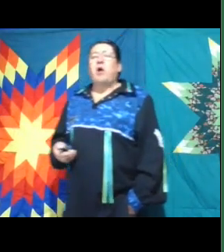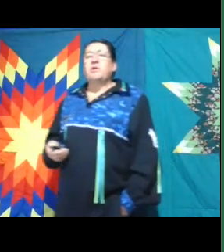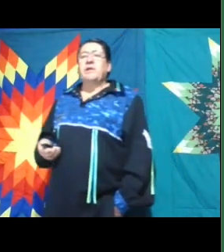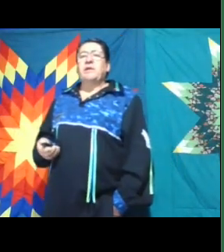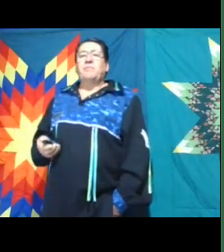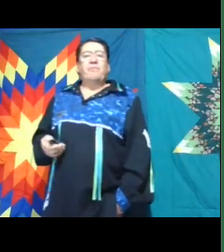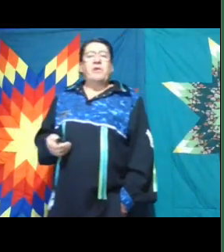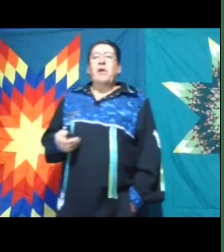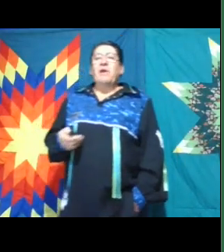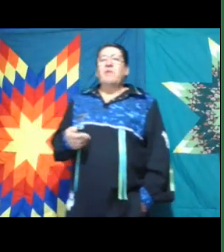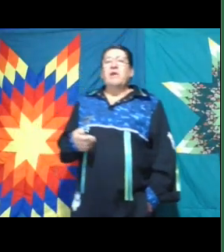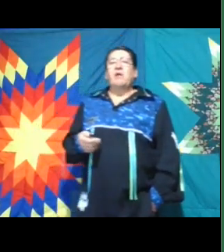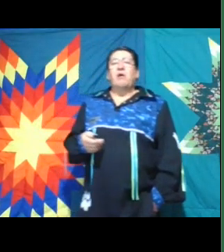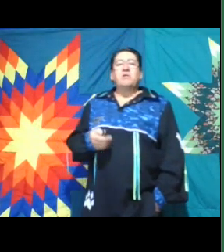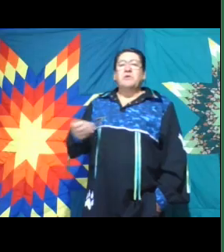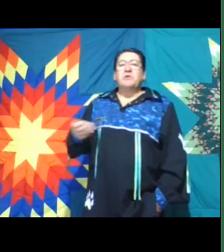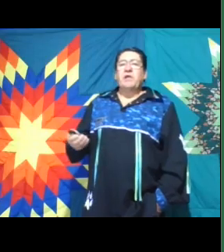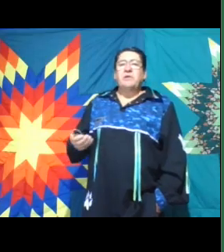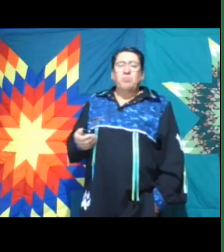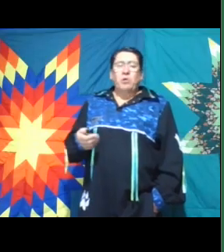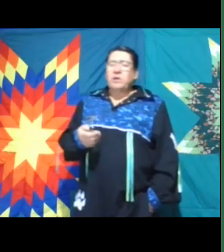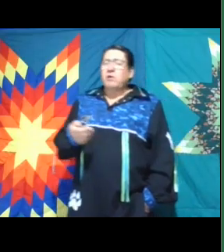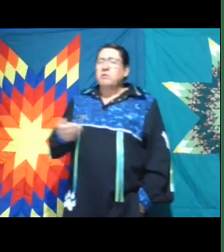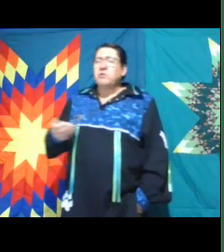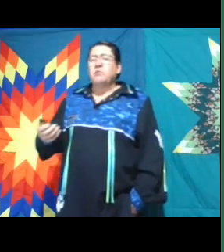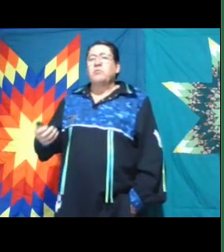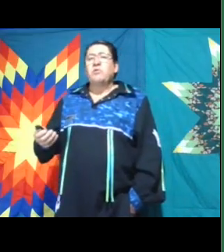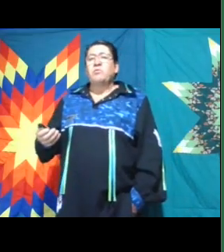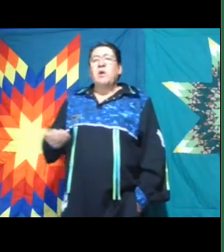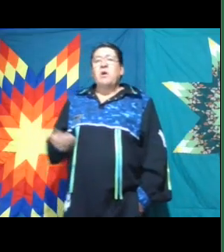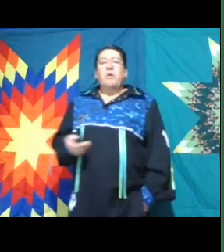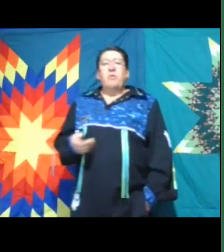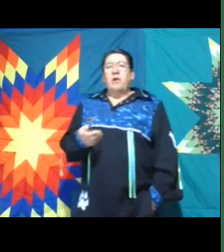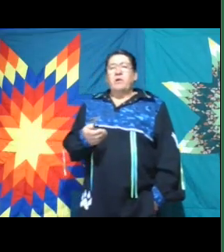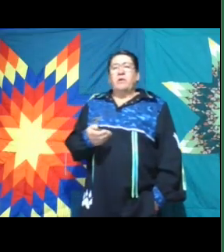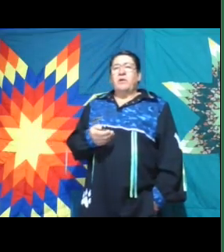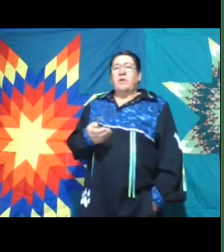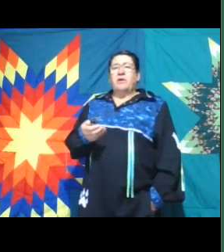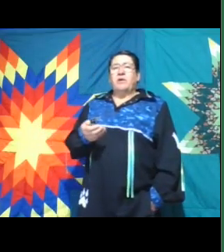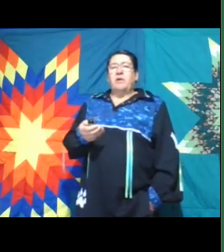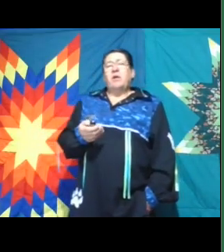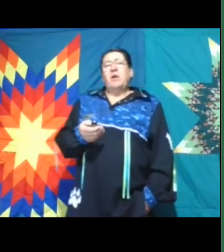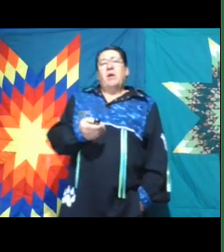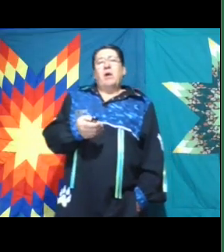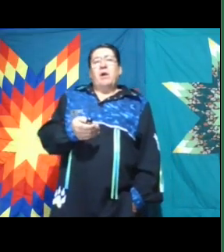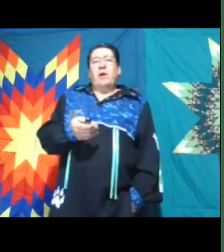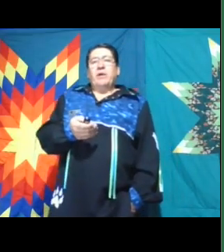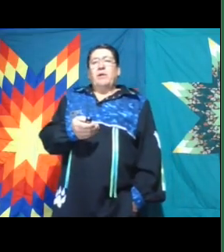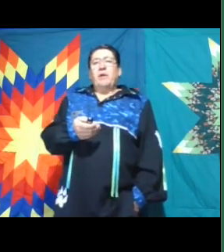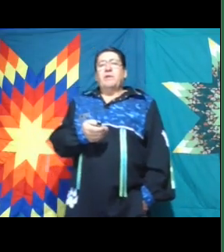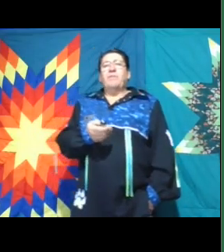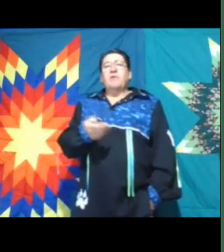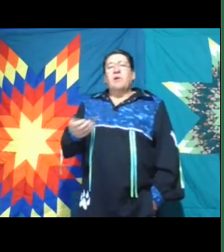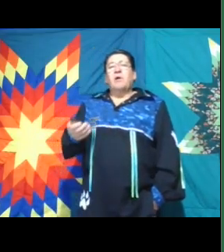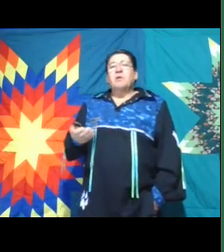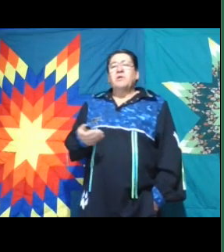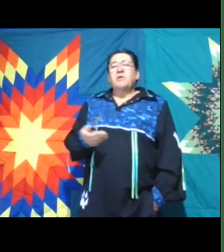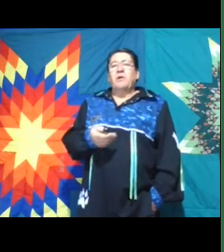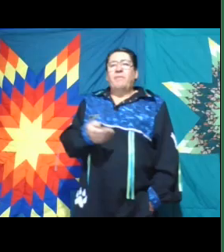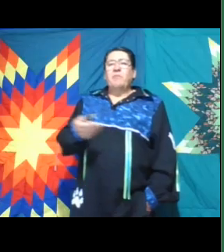relations policy? Do you have a cultural space or multicultural room where your